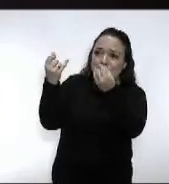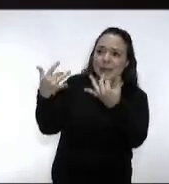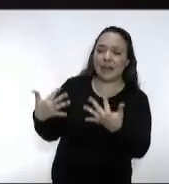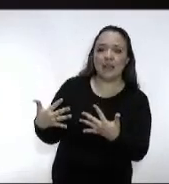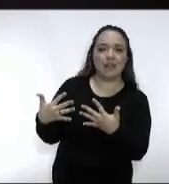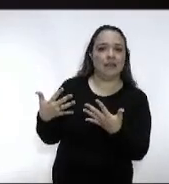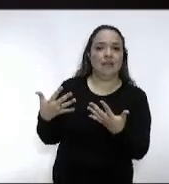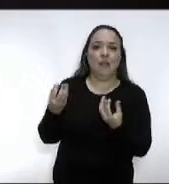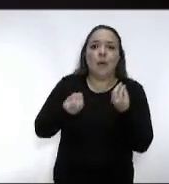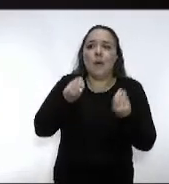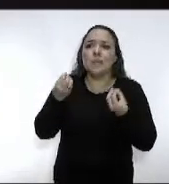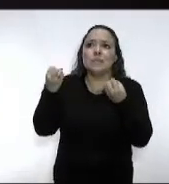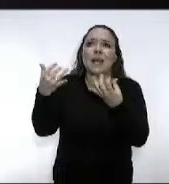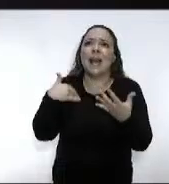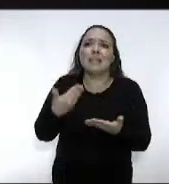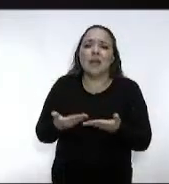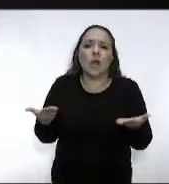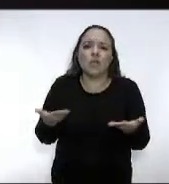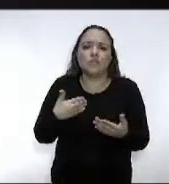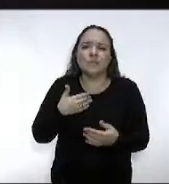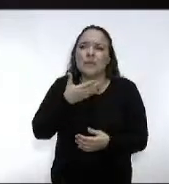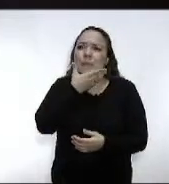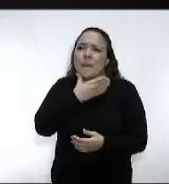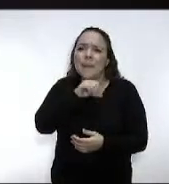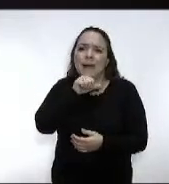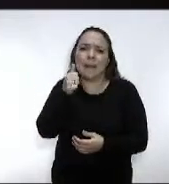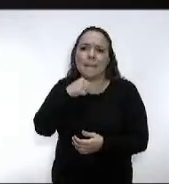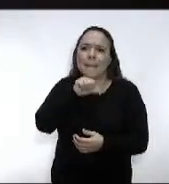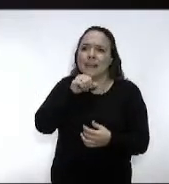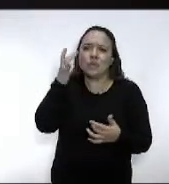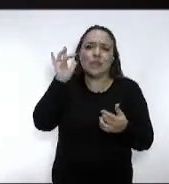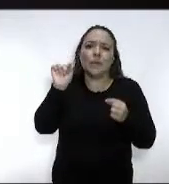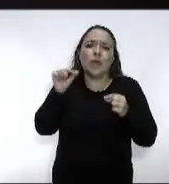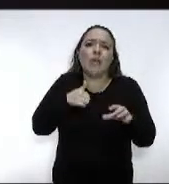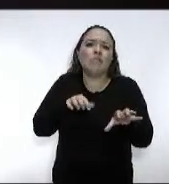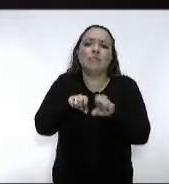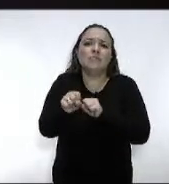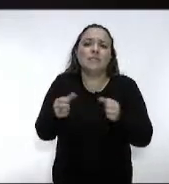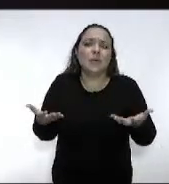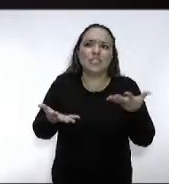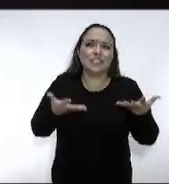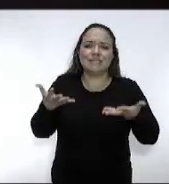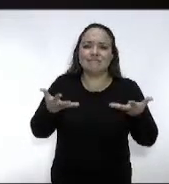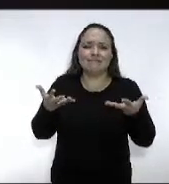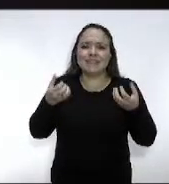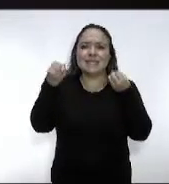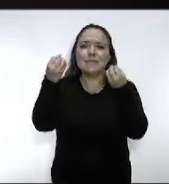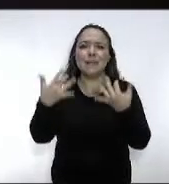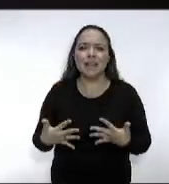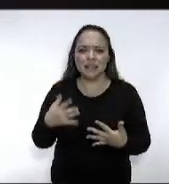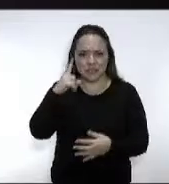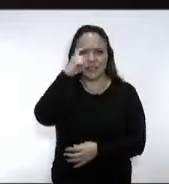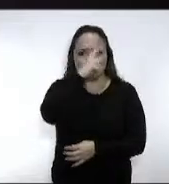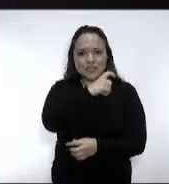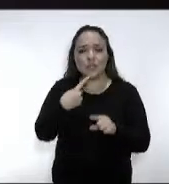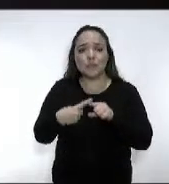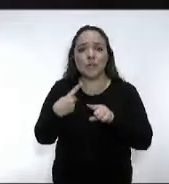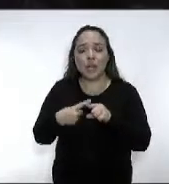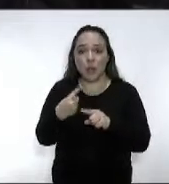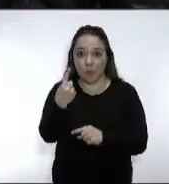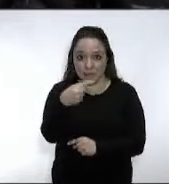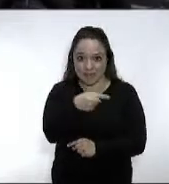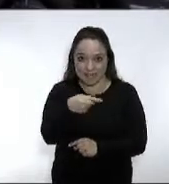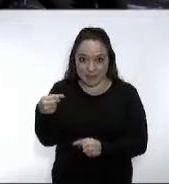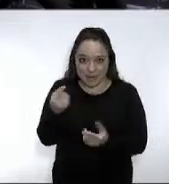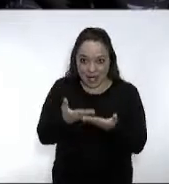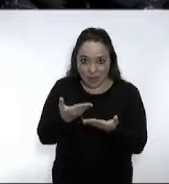group of students of American Academy is going to Kent State University. The responsibility of representing PUC-Paraná in our country